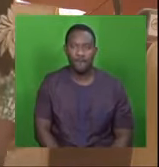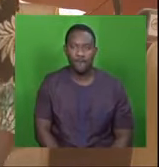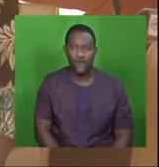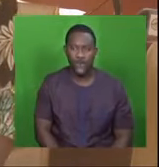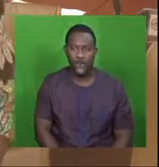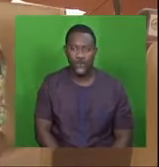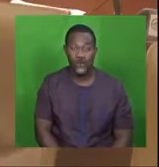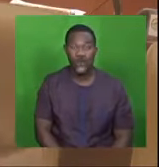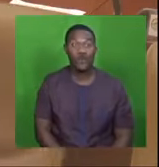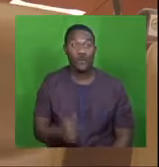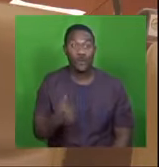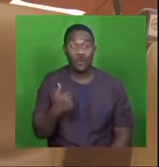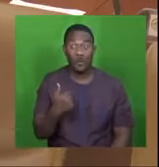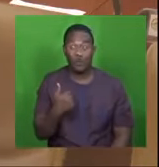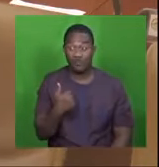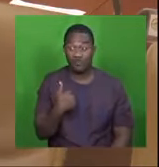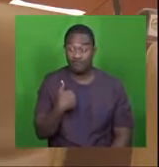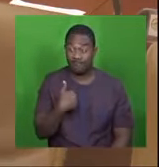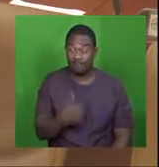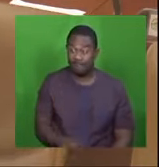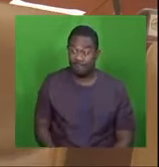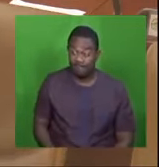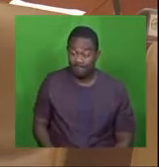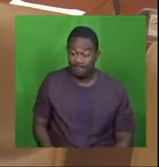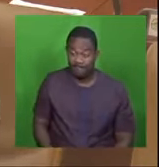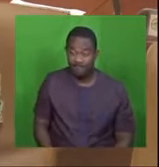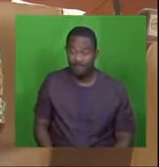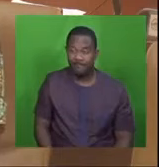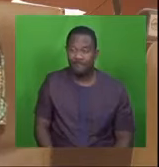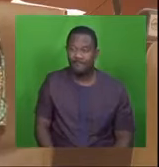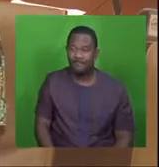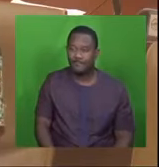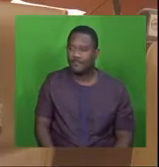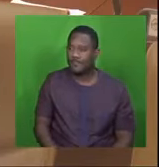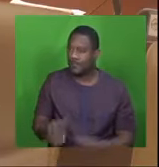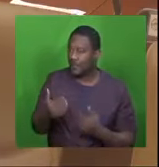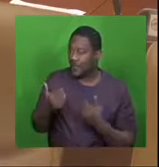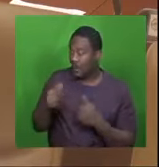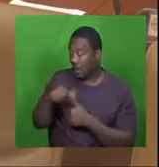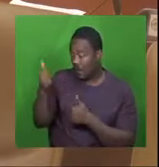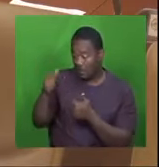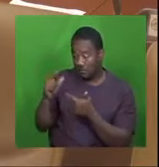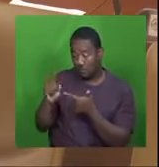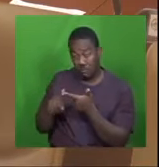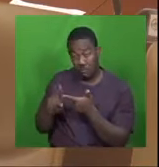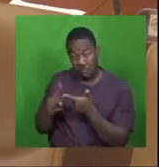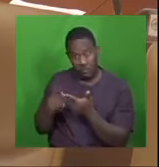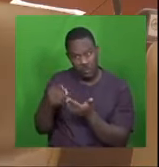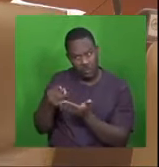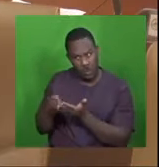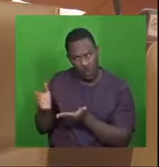Speaker, I also want to add, Mr. Speaker, there's also another revenue measure that we